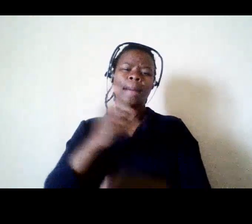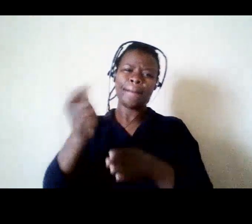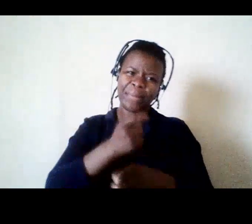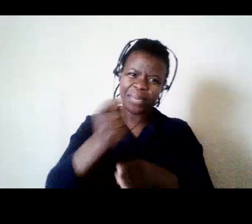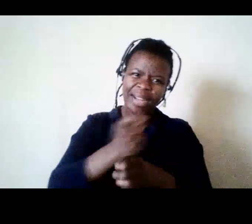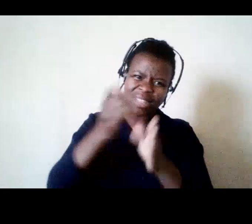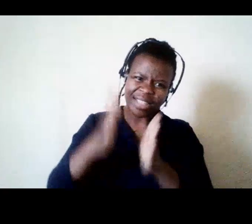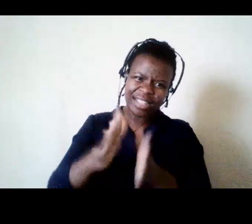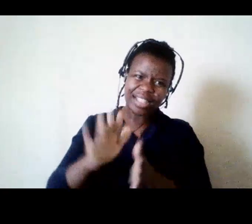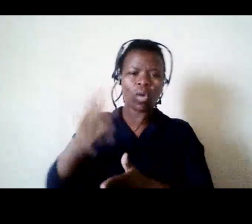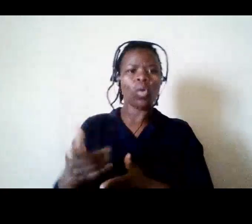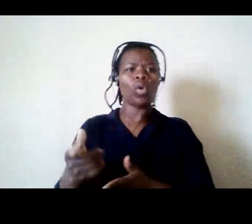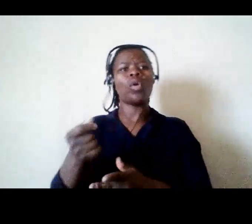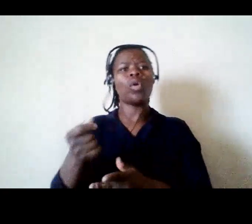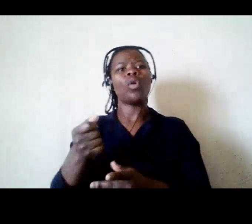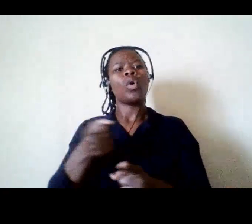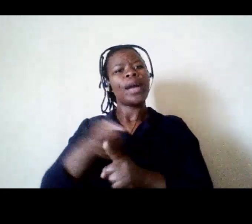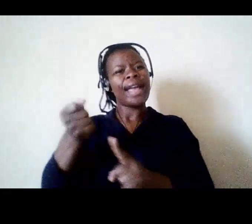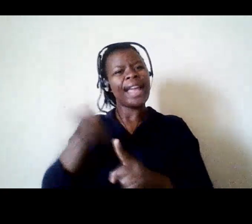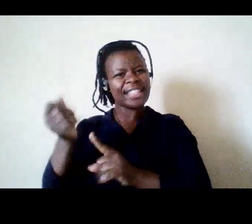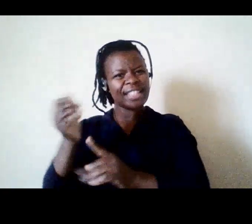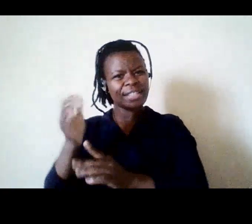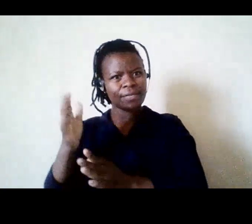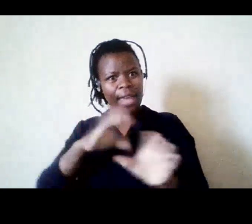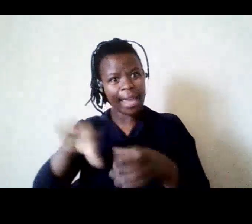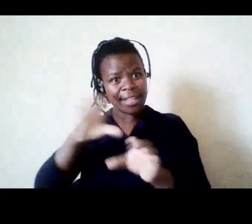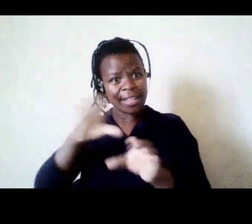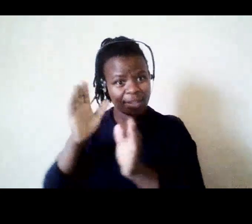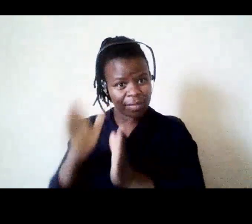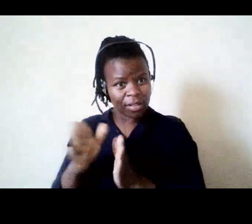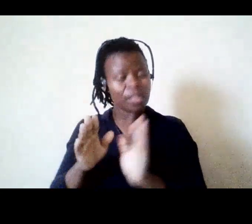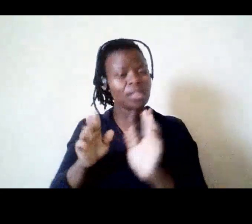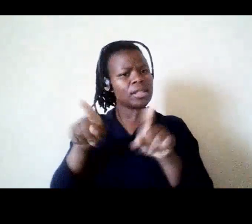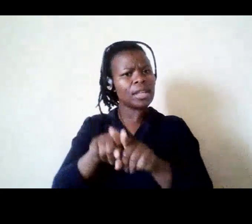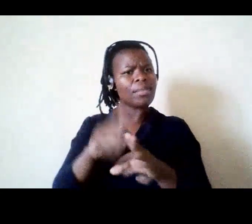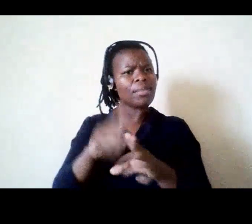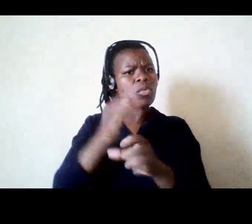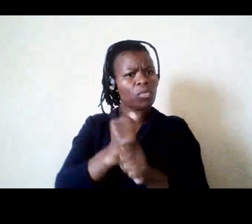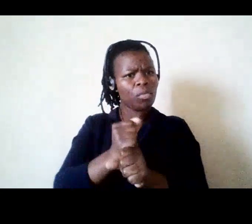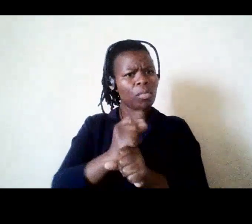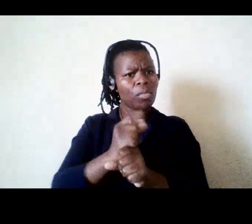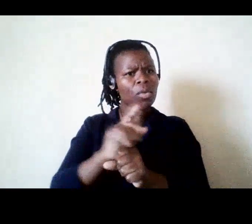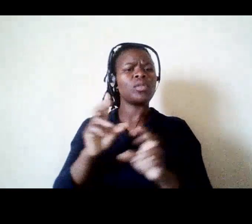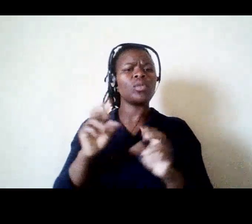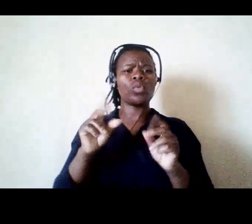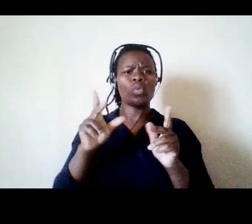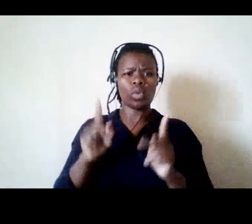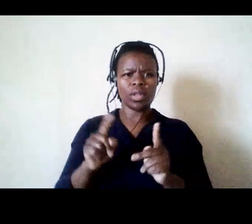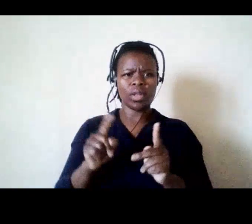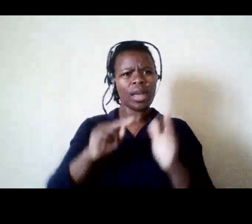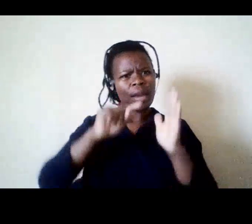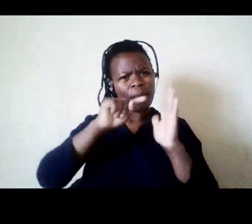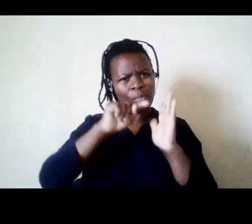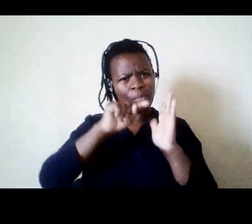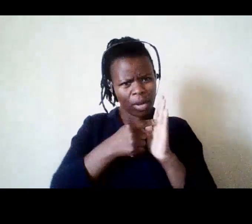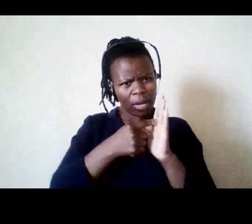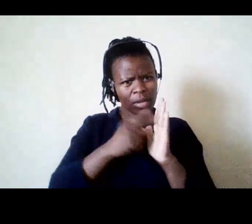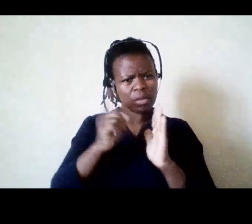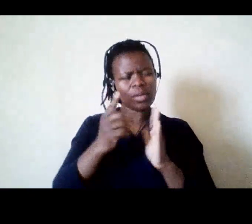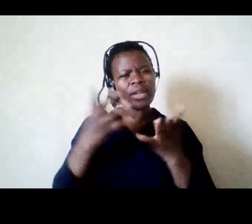academia. And you'll find the resistance. The point is, you'll find the resistance